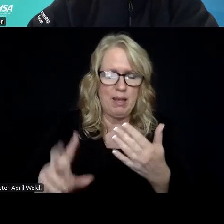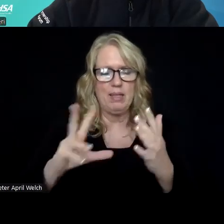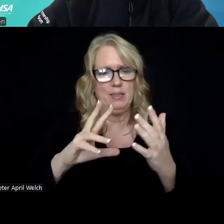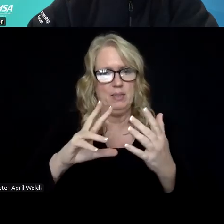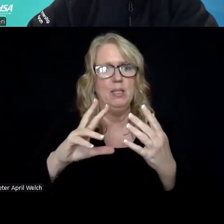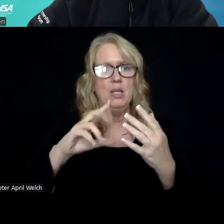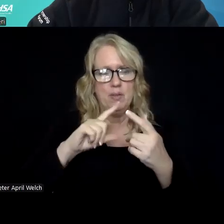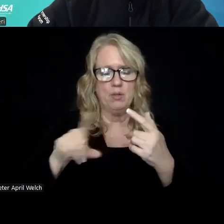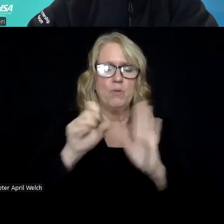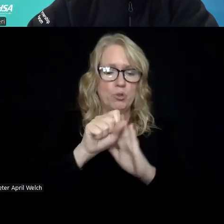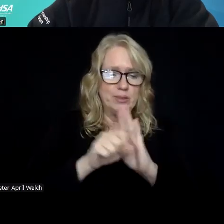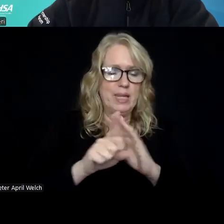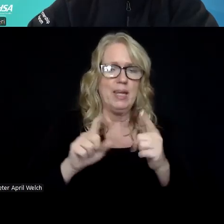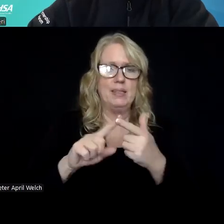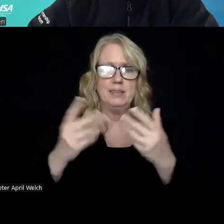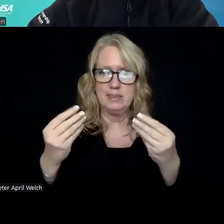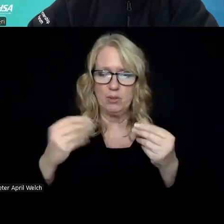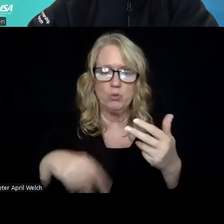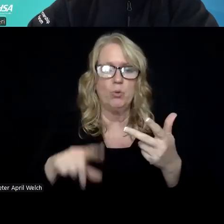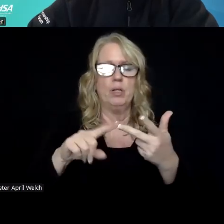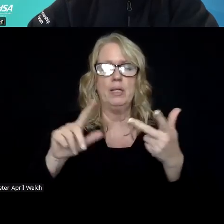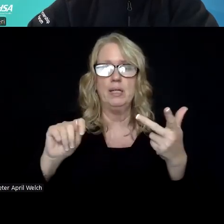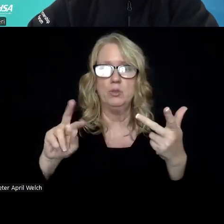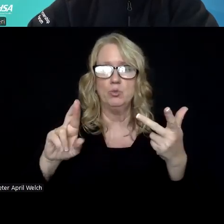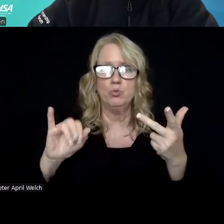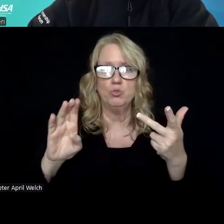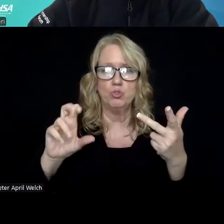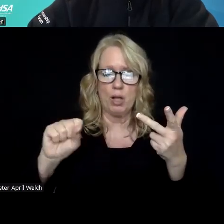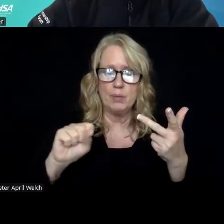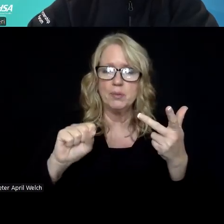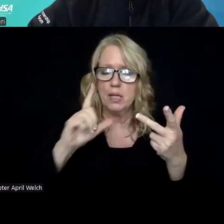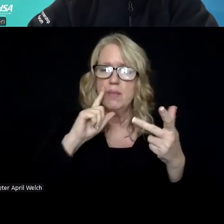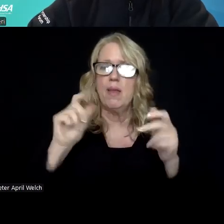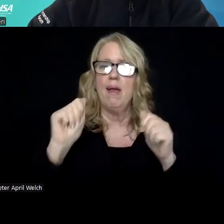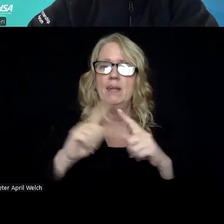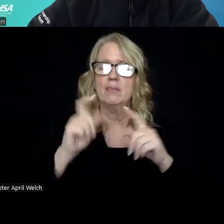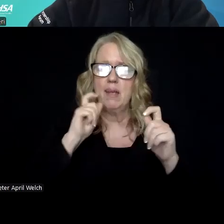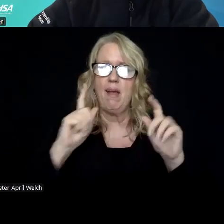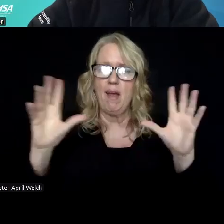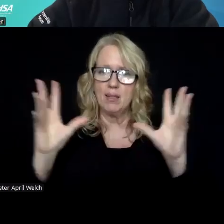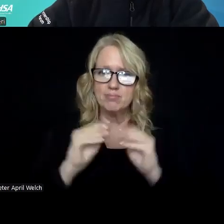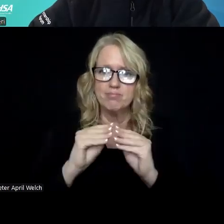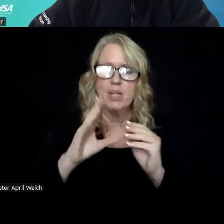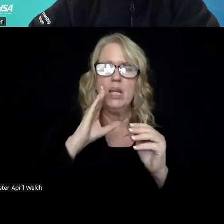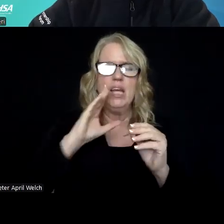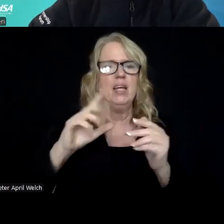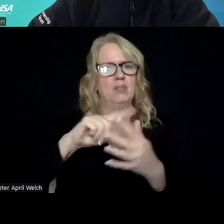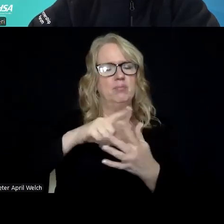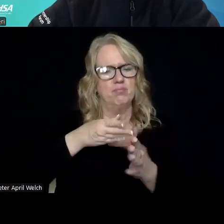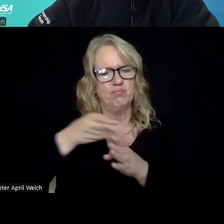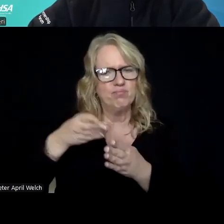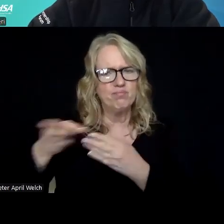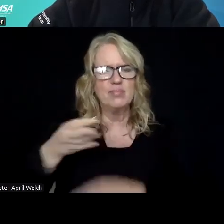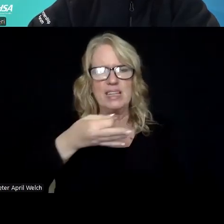states, territories, and tribes to convene with us and a number of subject matter experts, very